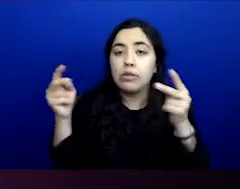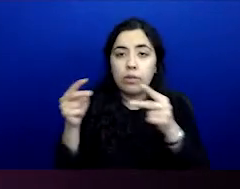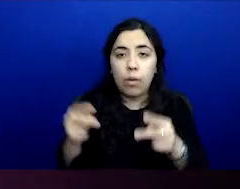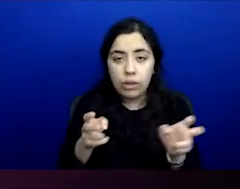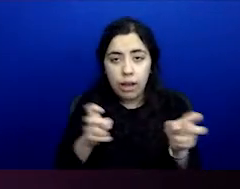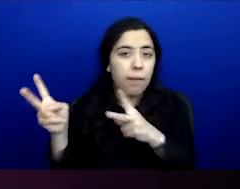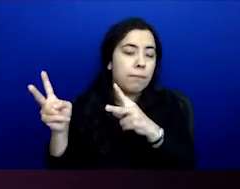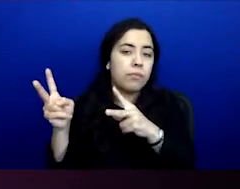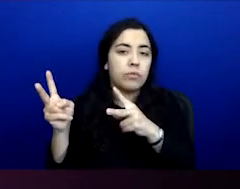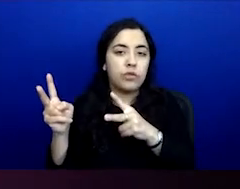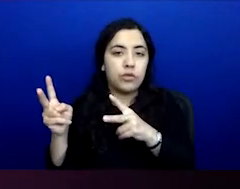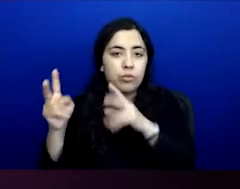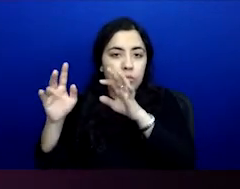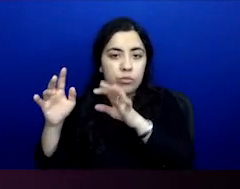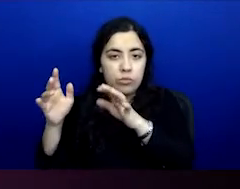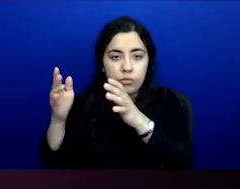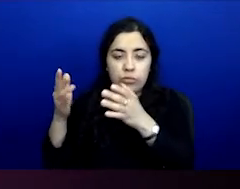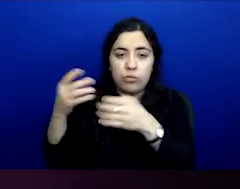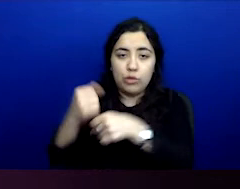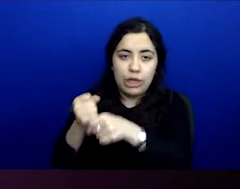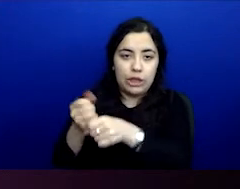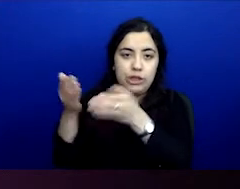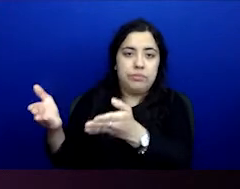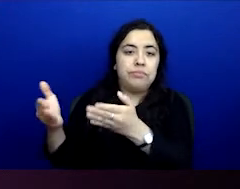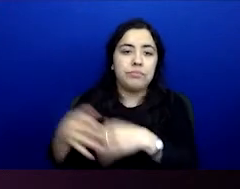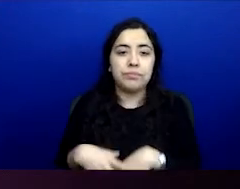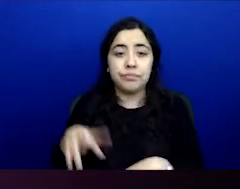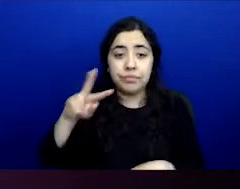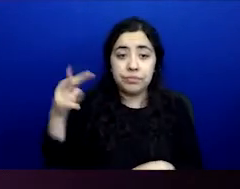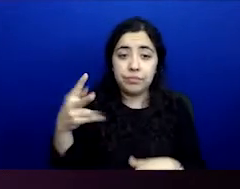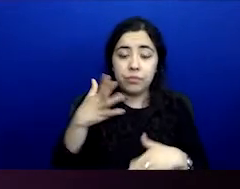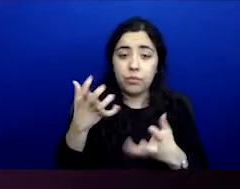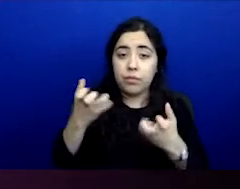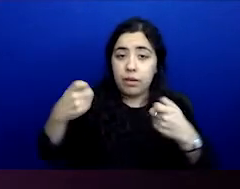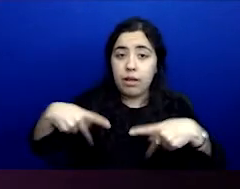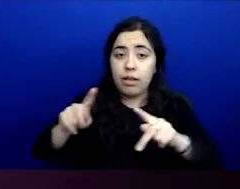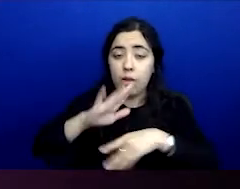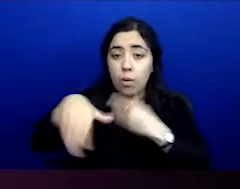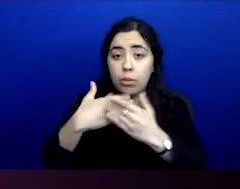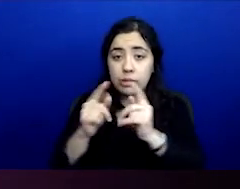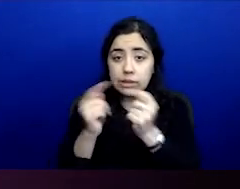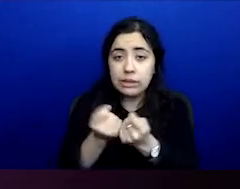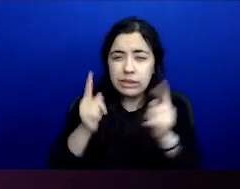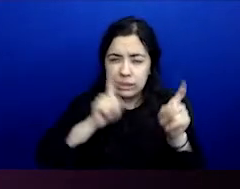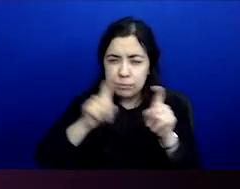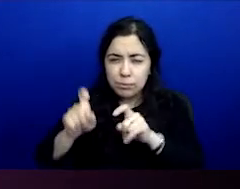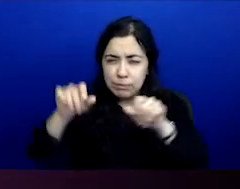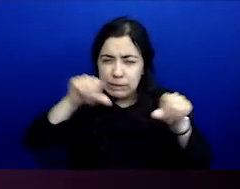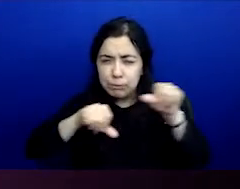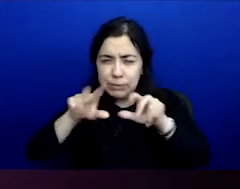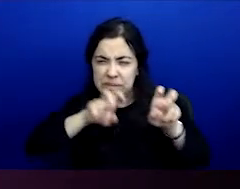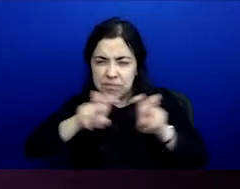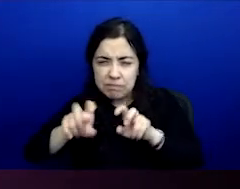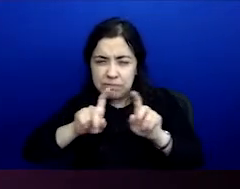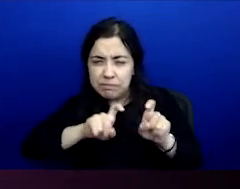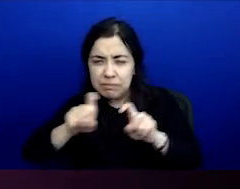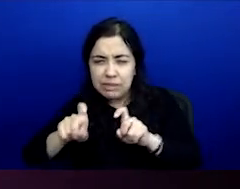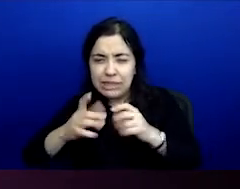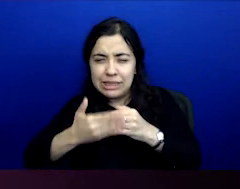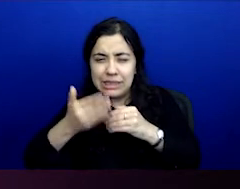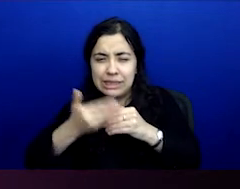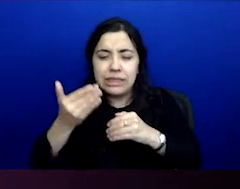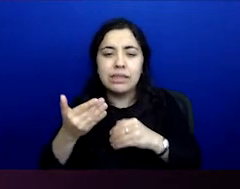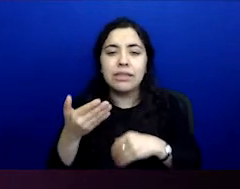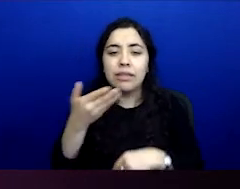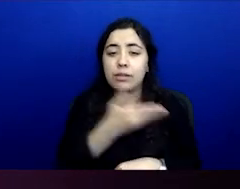production. Secondly, we want to enable the entire team to experiment really easily. And in this instance, you're